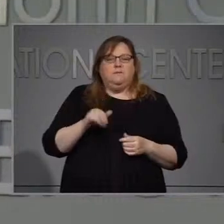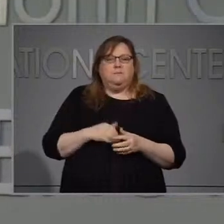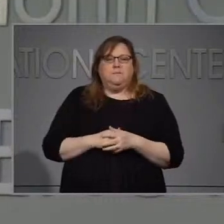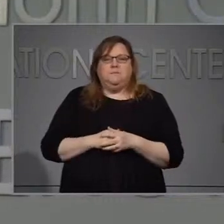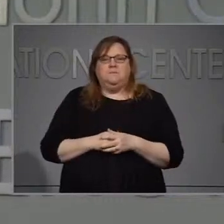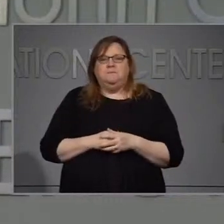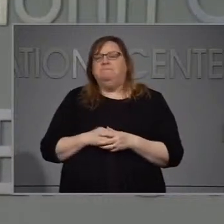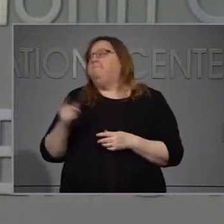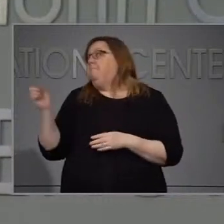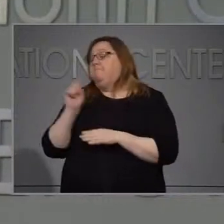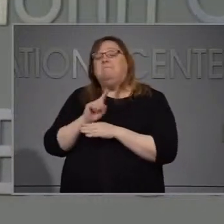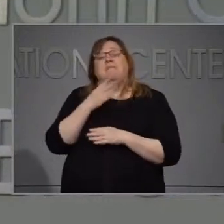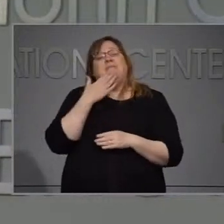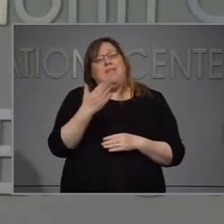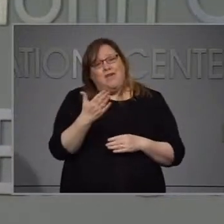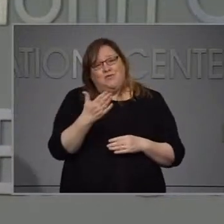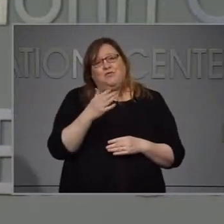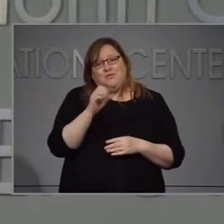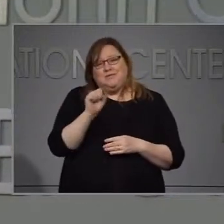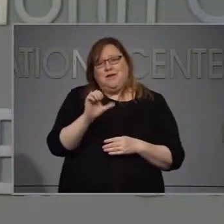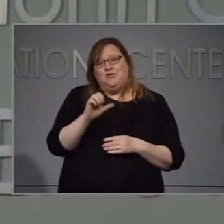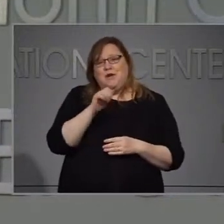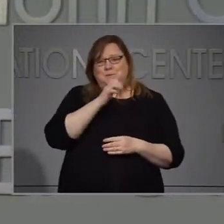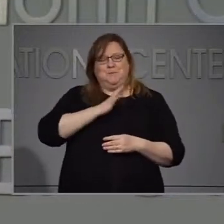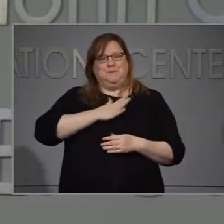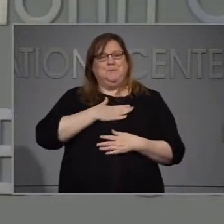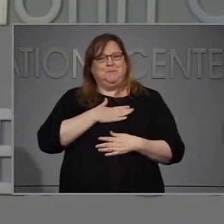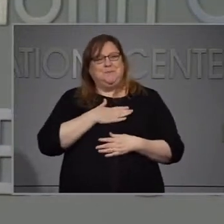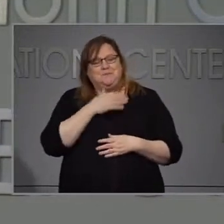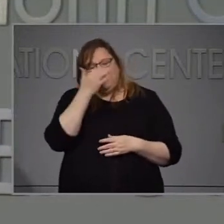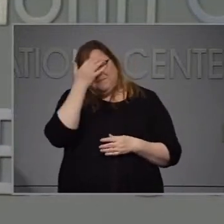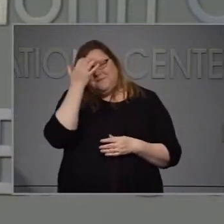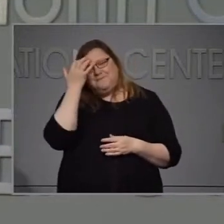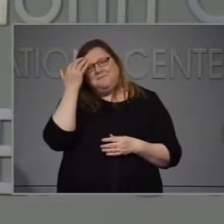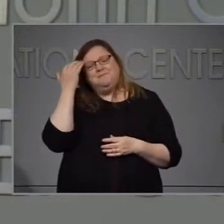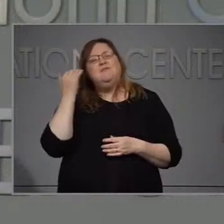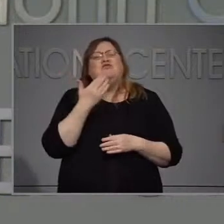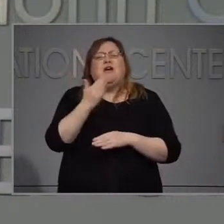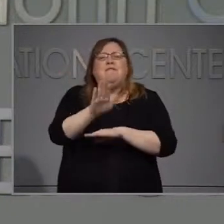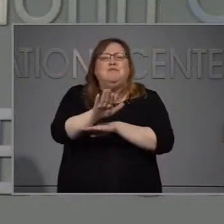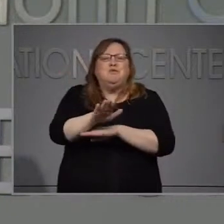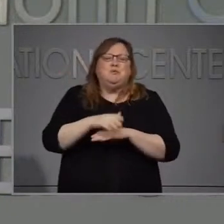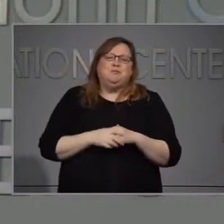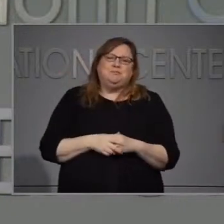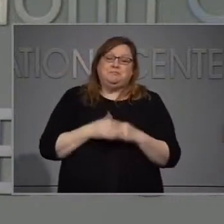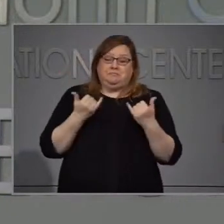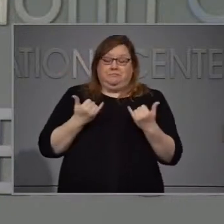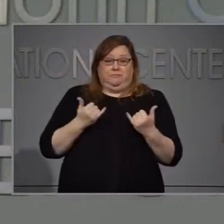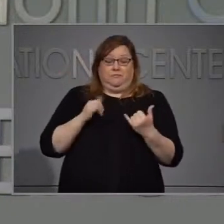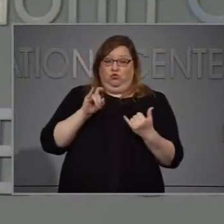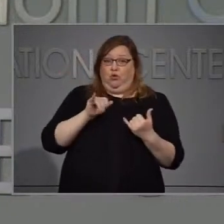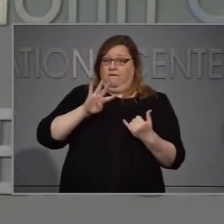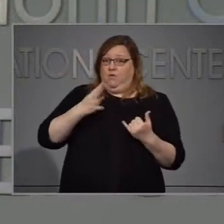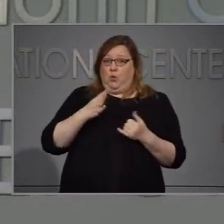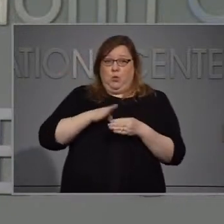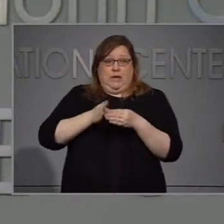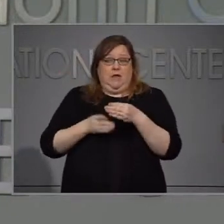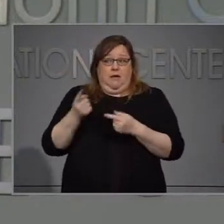Thank you, Madam Secretary. Good afternoon. As we enter the long holiday weekend, there is no tropical